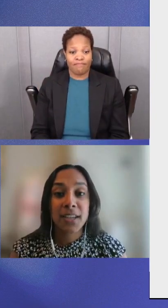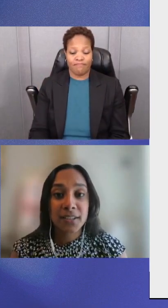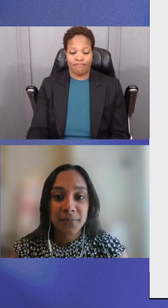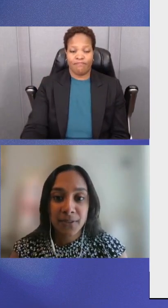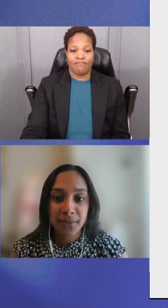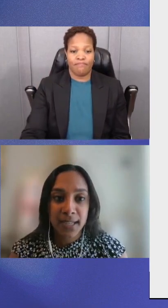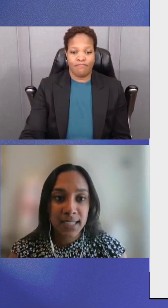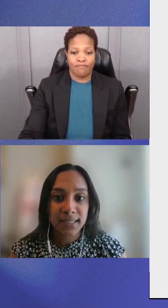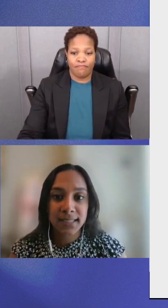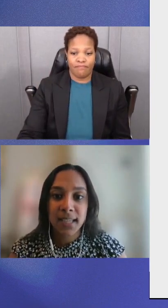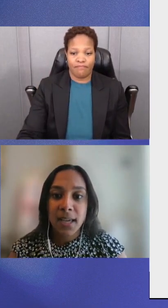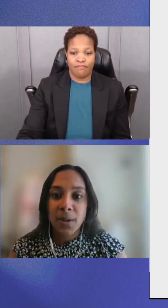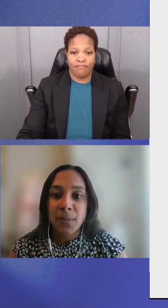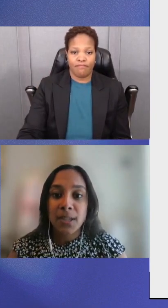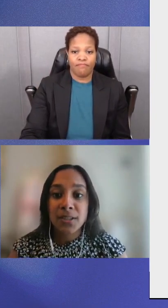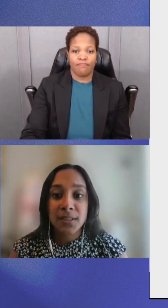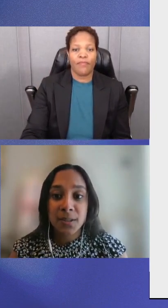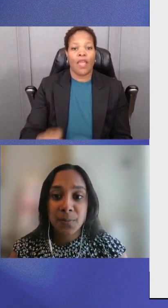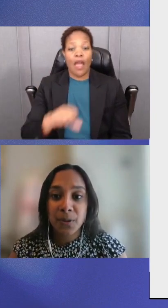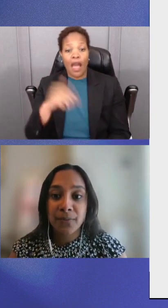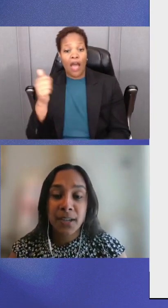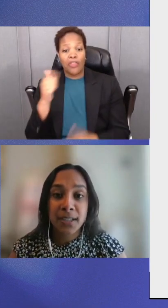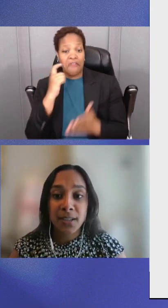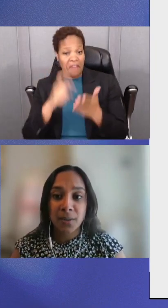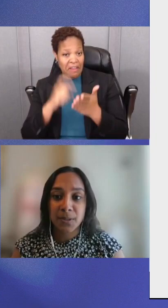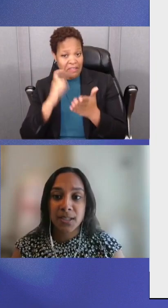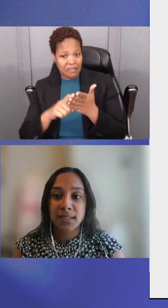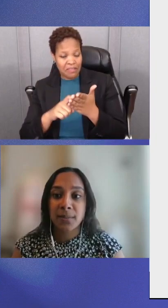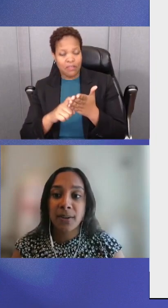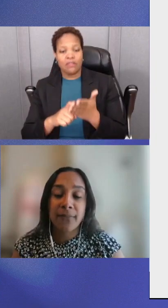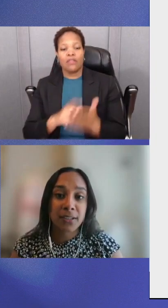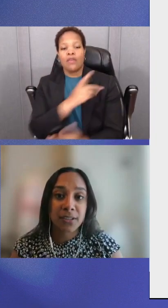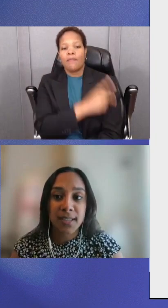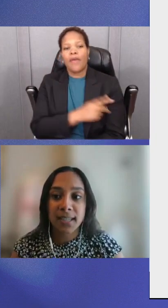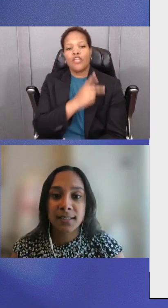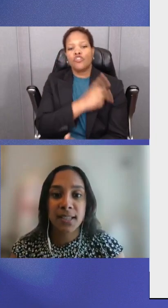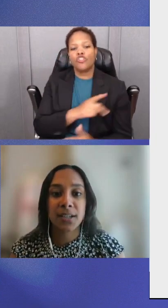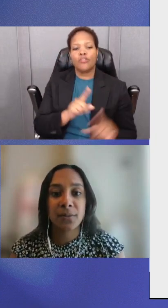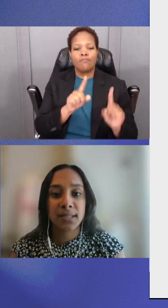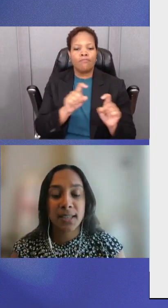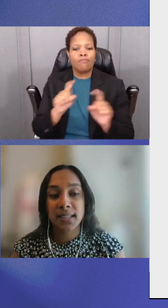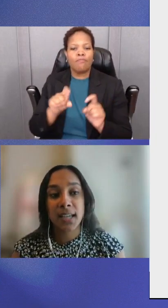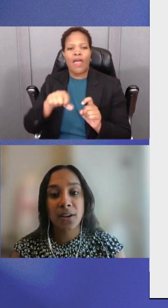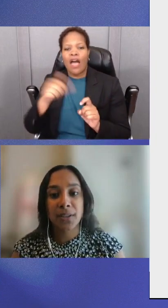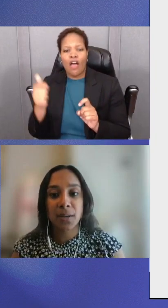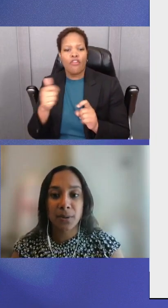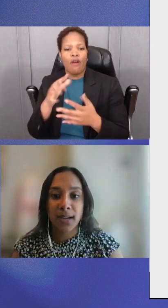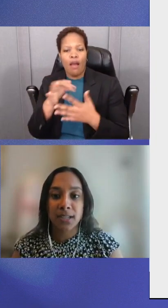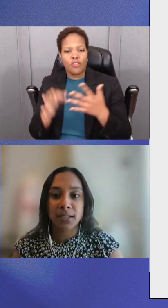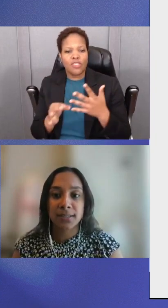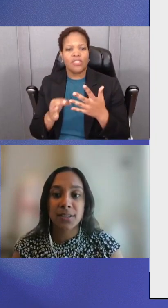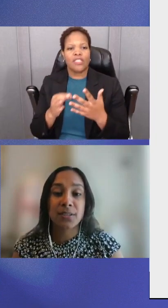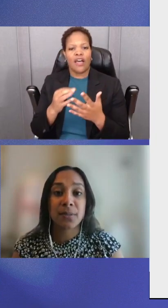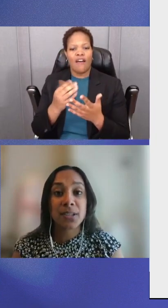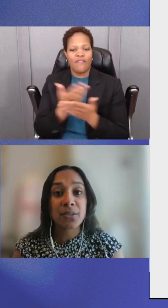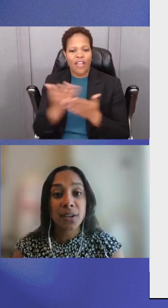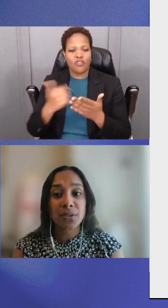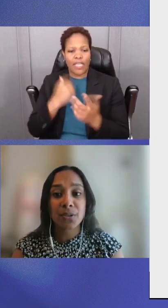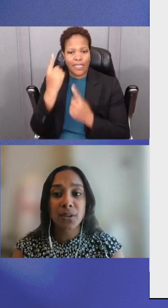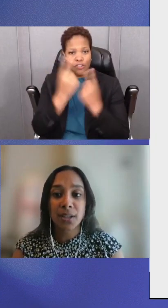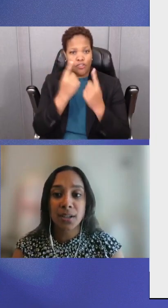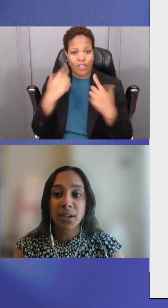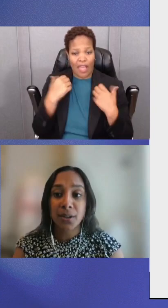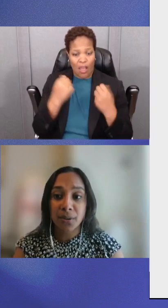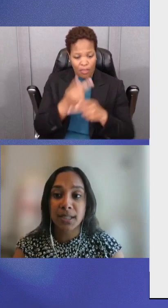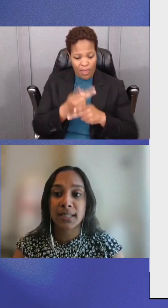So here are some of our findings. Patients explored various options about factors they consider when selecting a healthcare provider, such as racial and